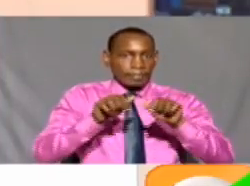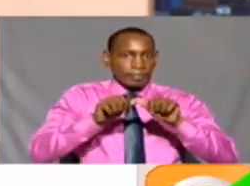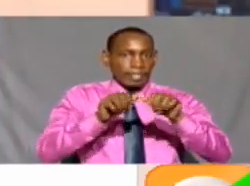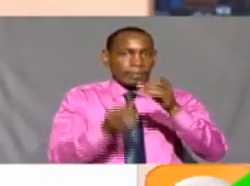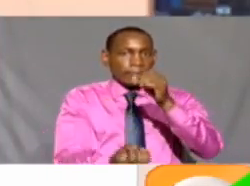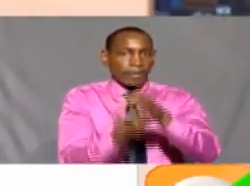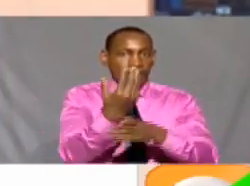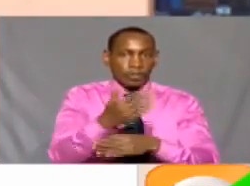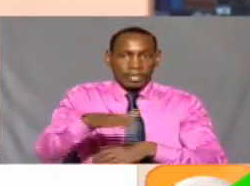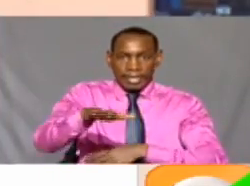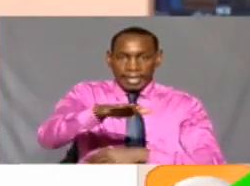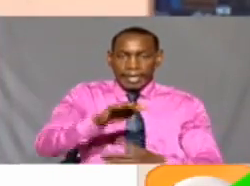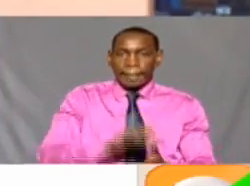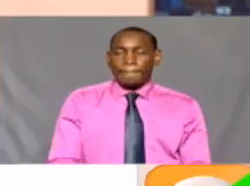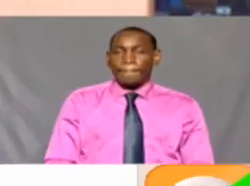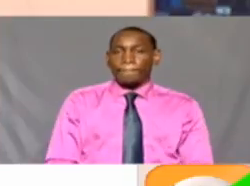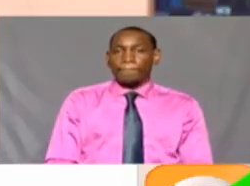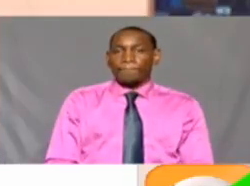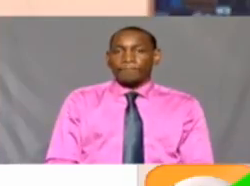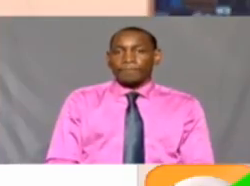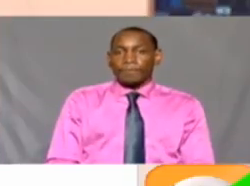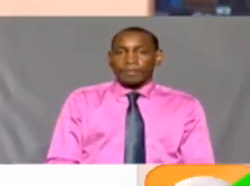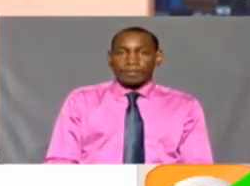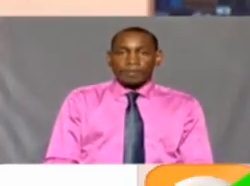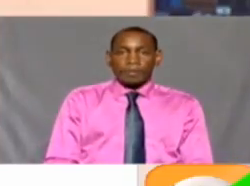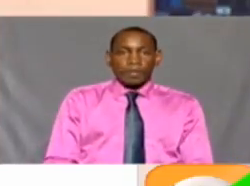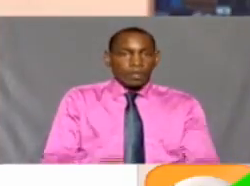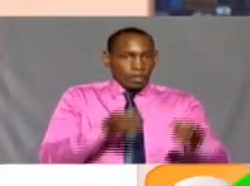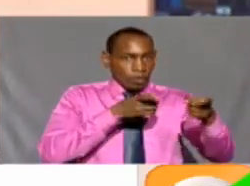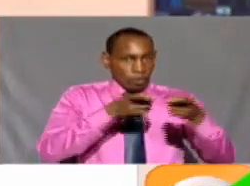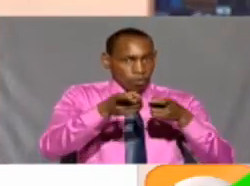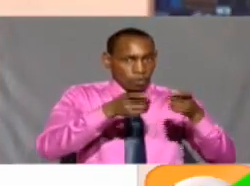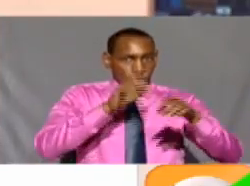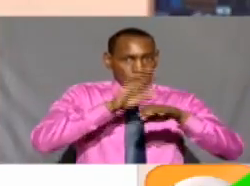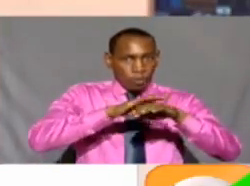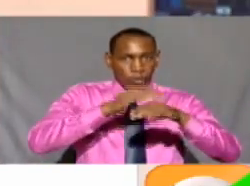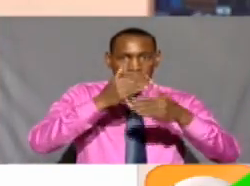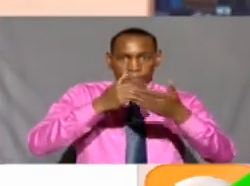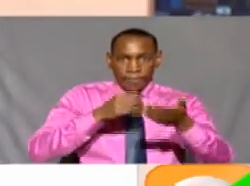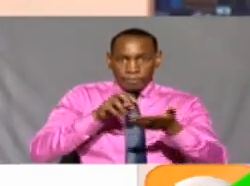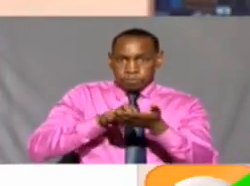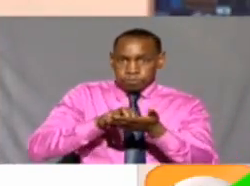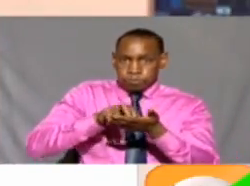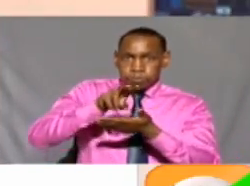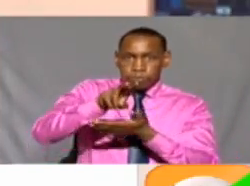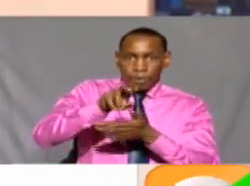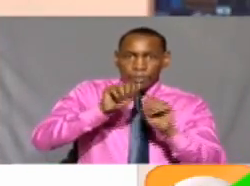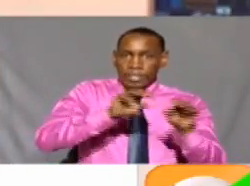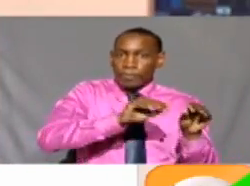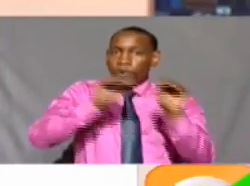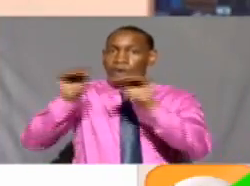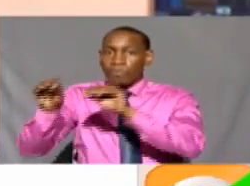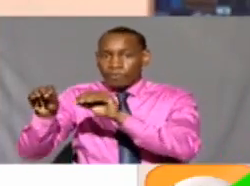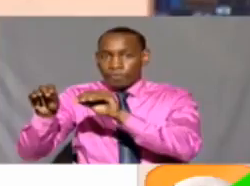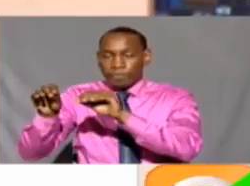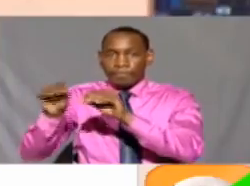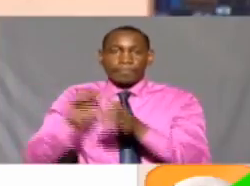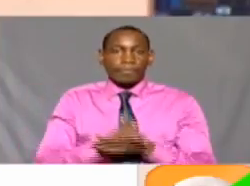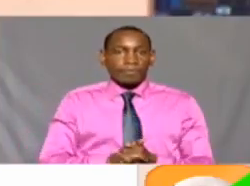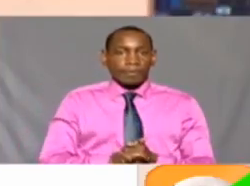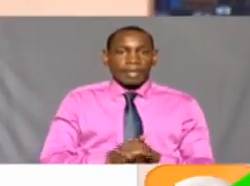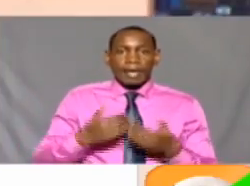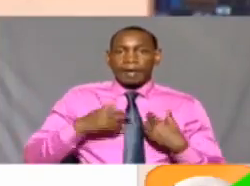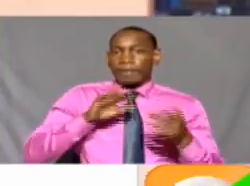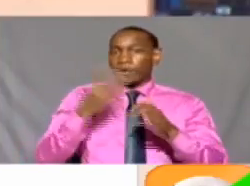production environment. So the control is very effective before they actually go to the, they become airborne before they, we have